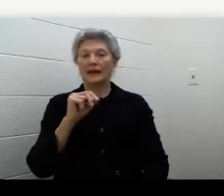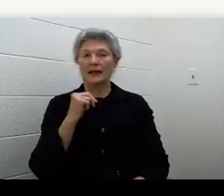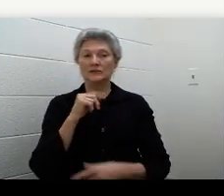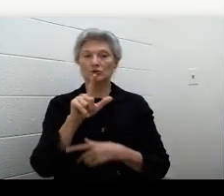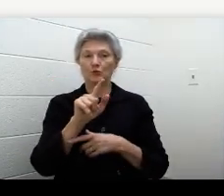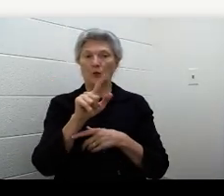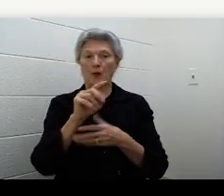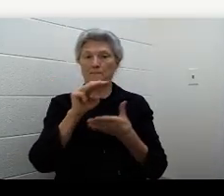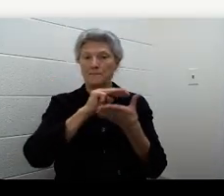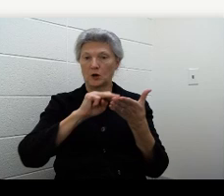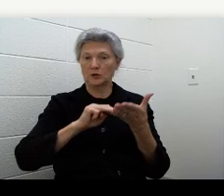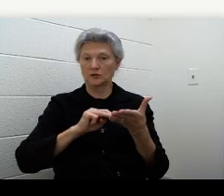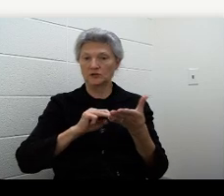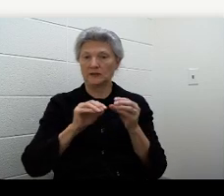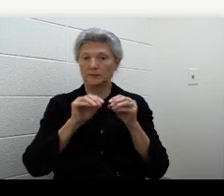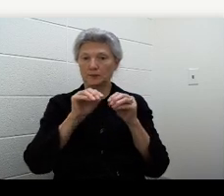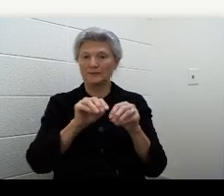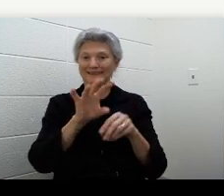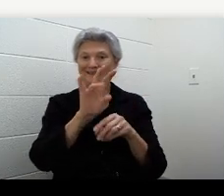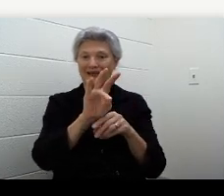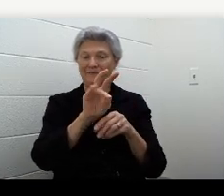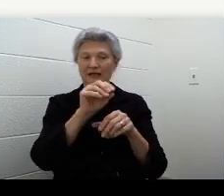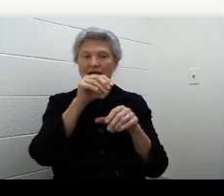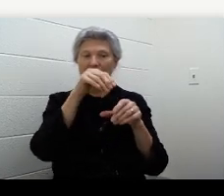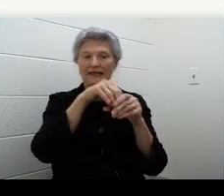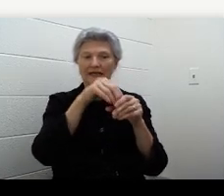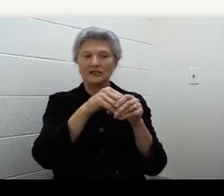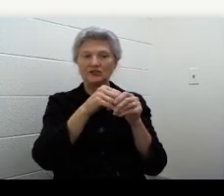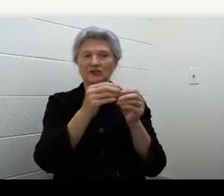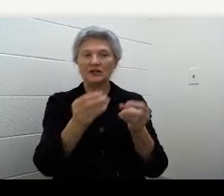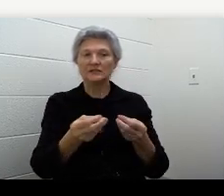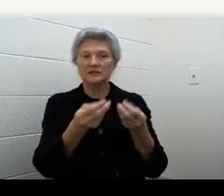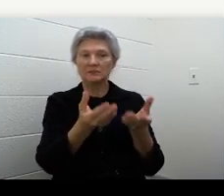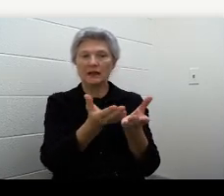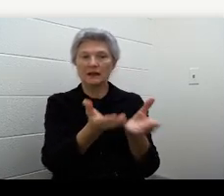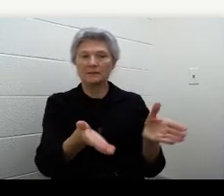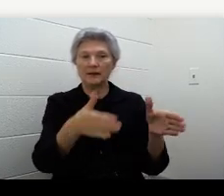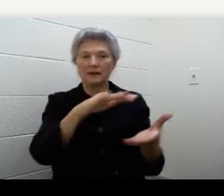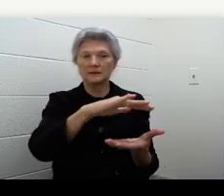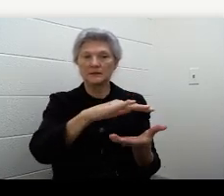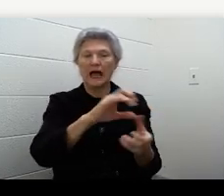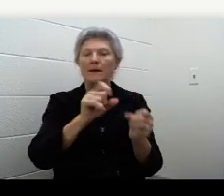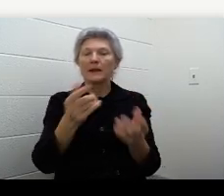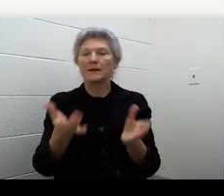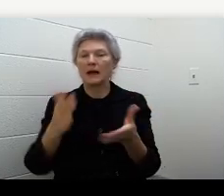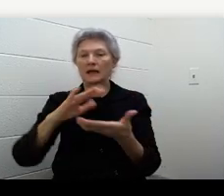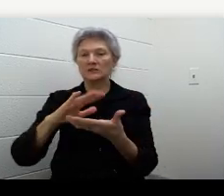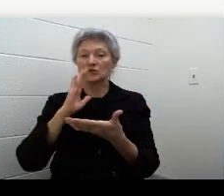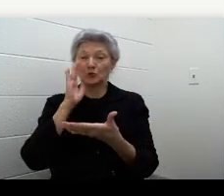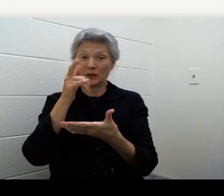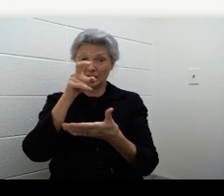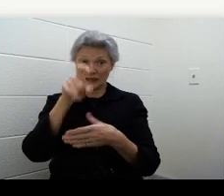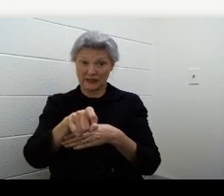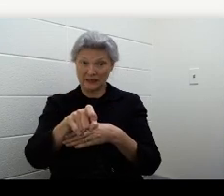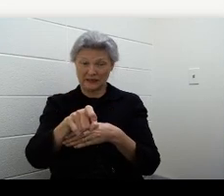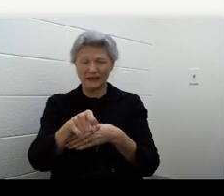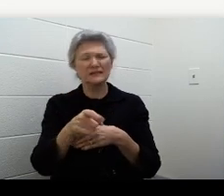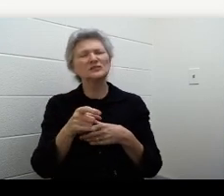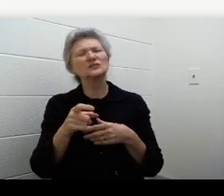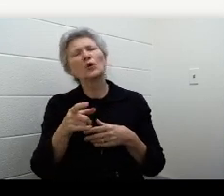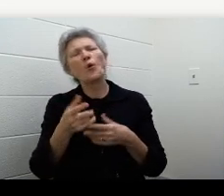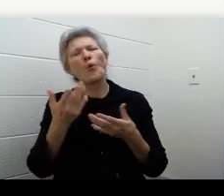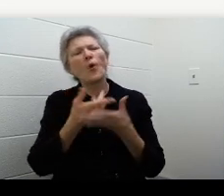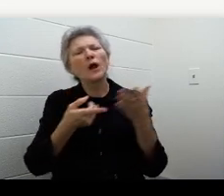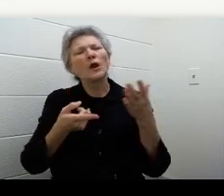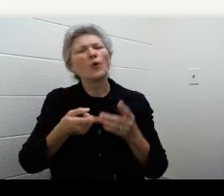each supply box. How many supply boxes will he need? Well, first, let's think about what are we trying to find